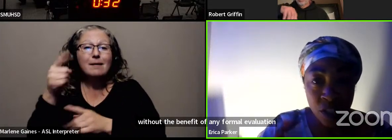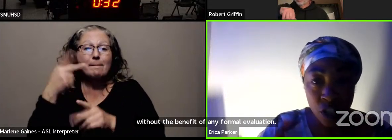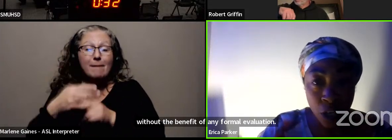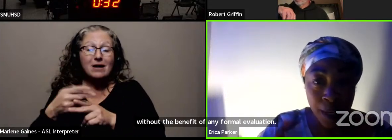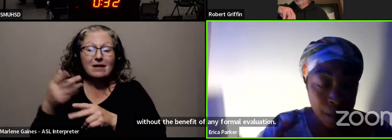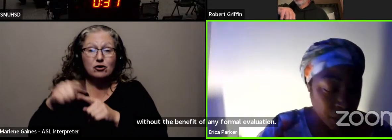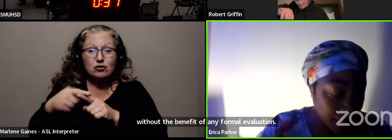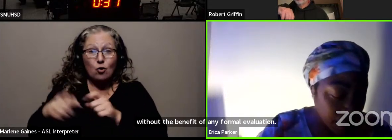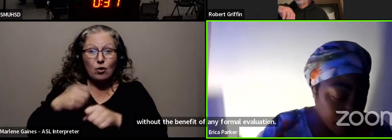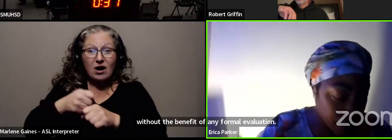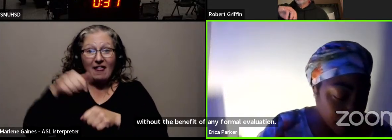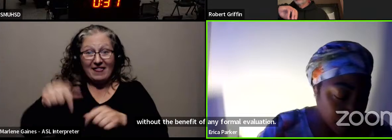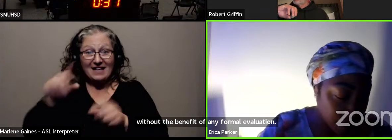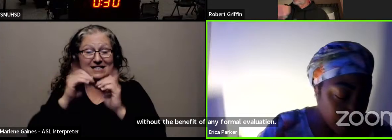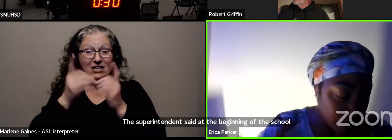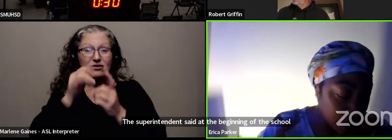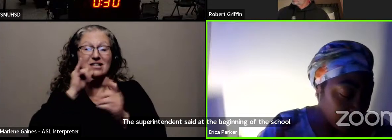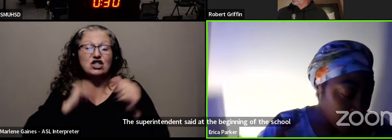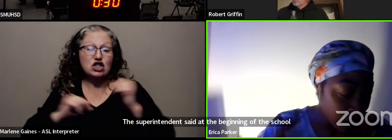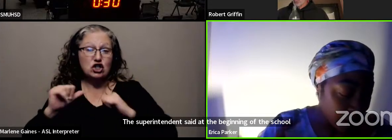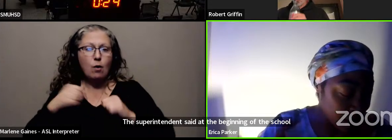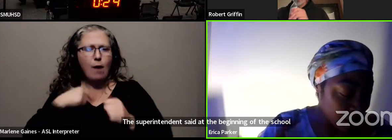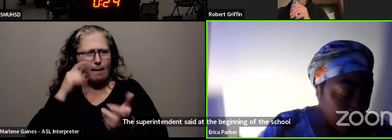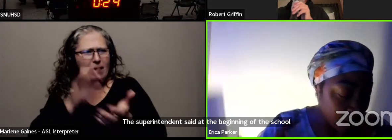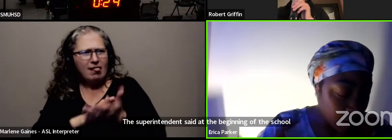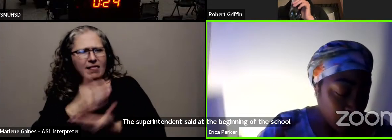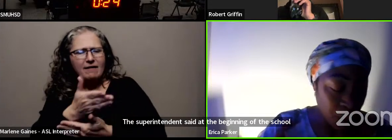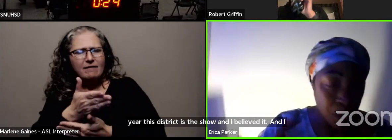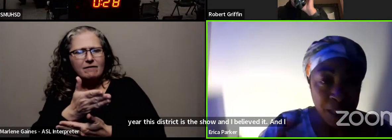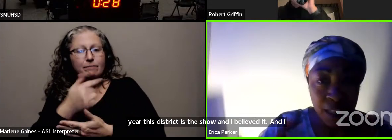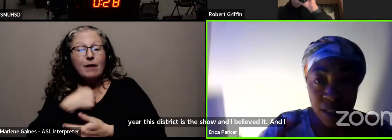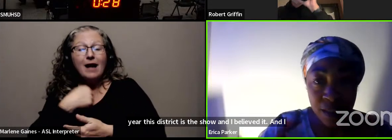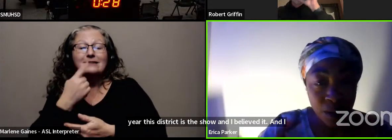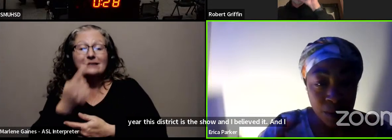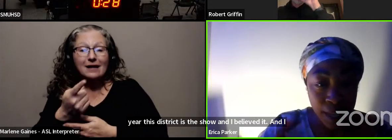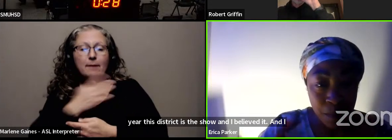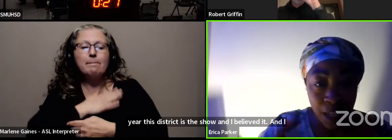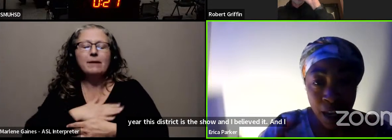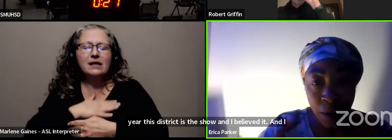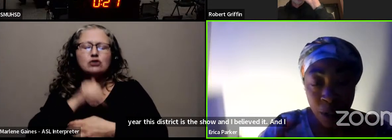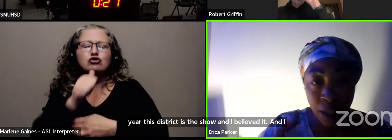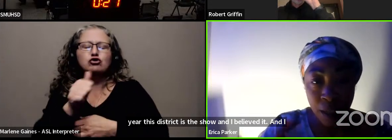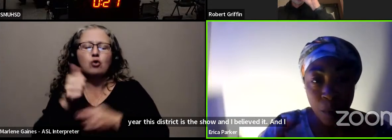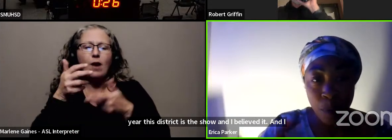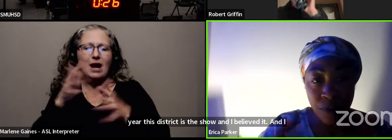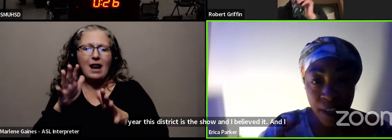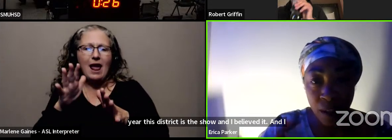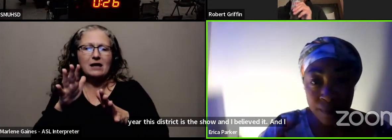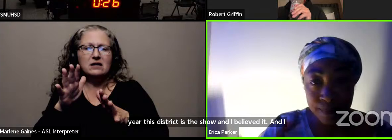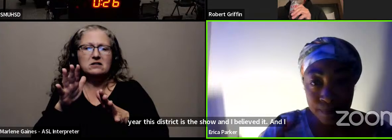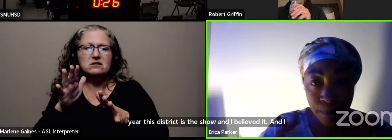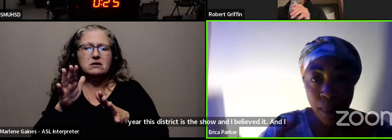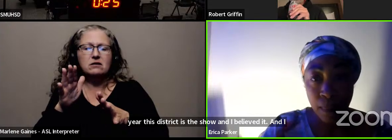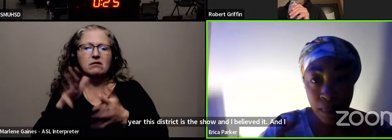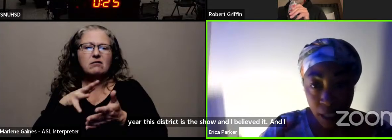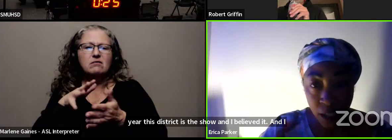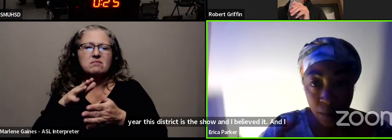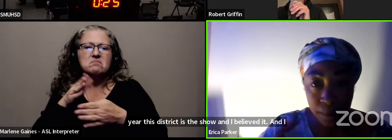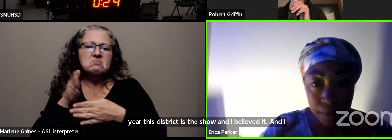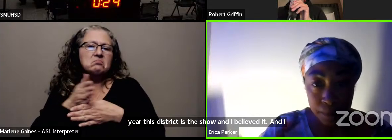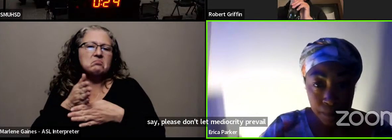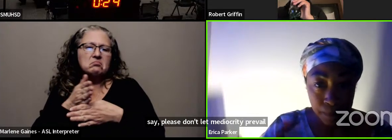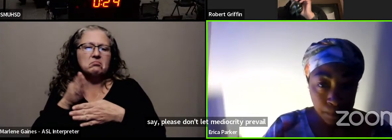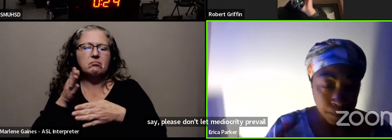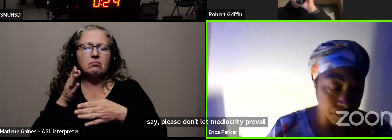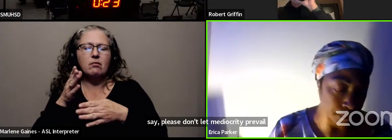district is the show, and I believed it. And I say, please don't let mediocrity prevail. Thank